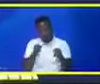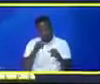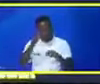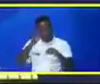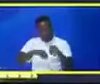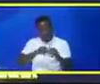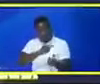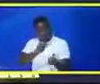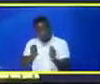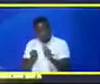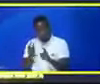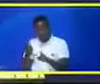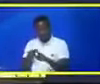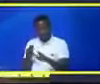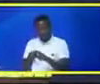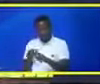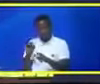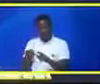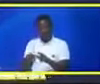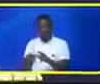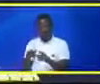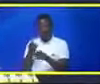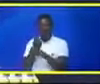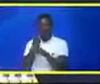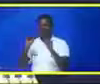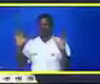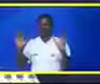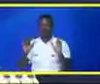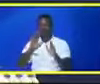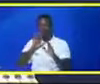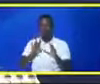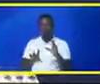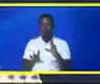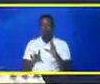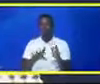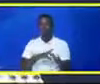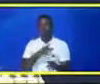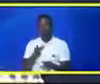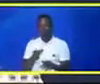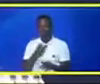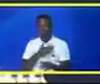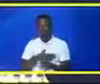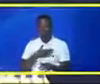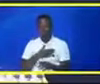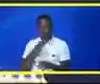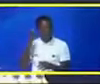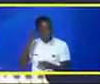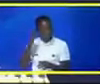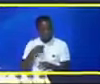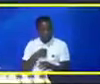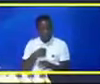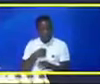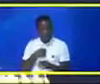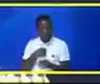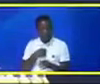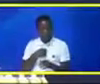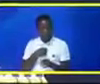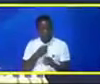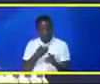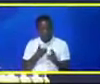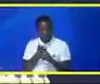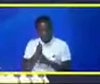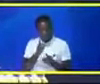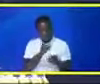word, is the salvation of your soul. Please hear me, ladies and gentlemen, in order of divine